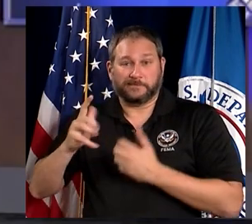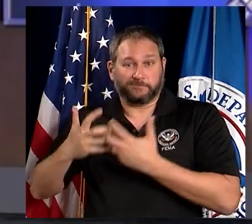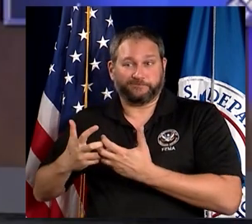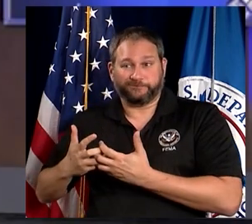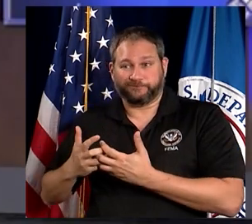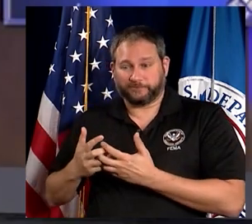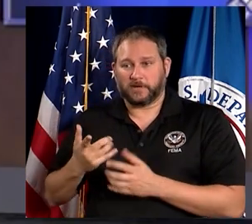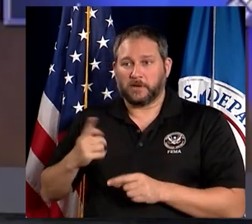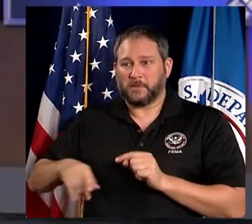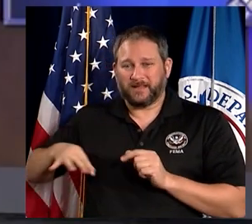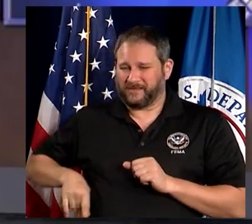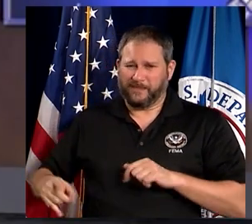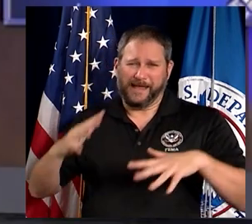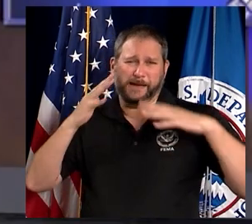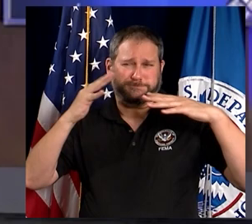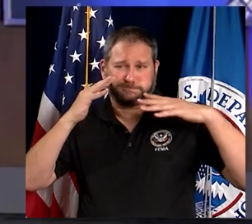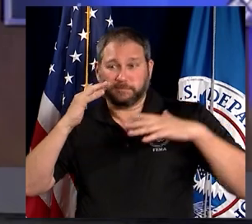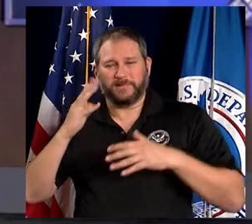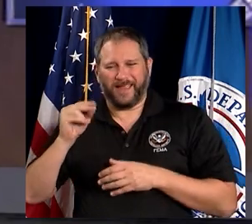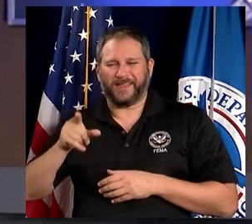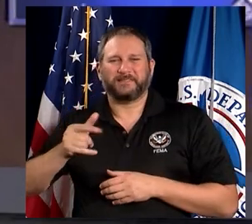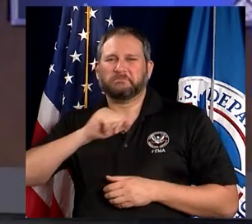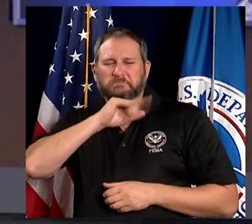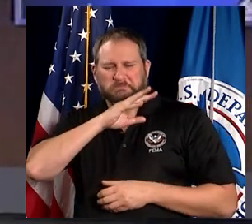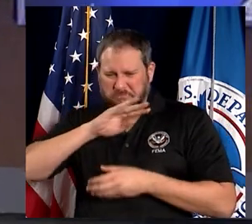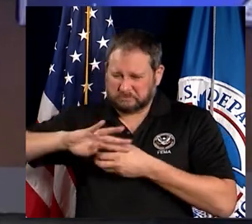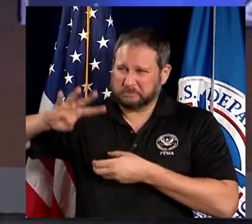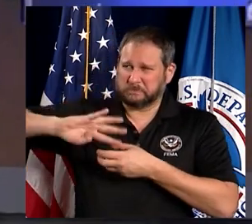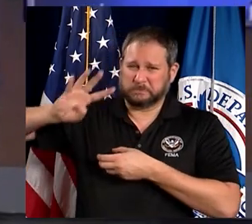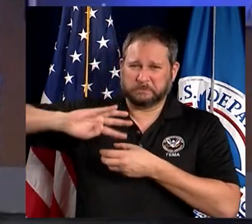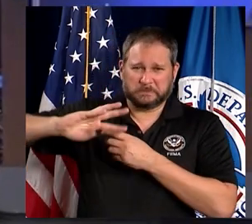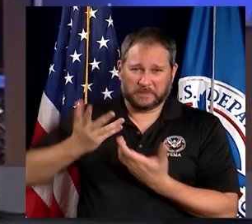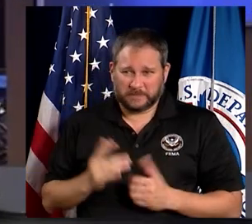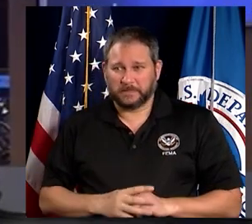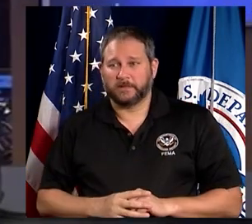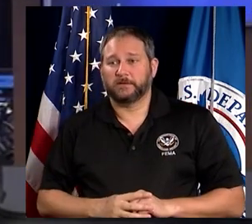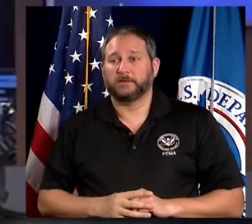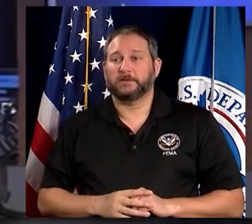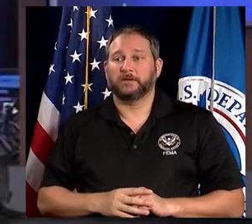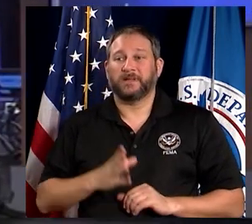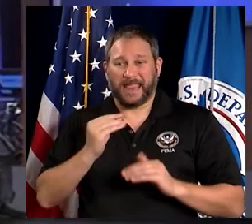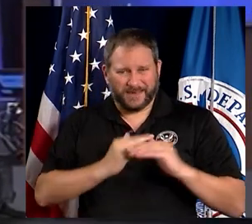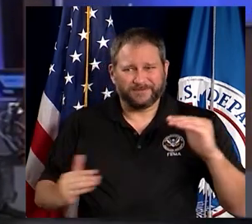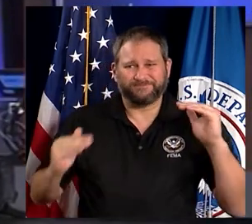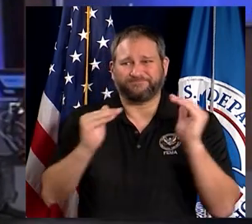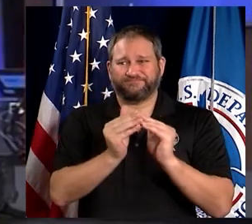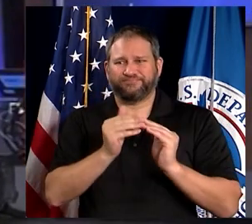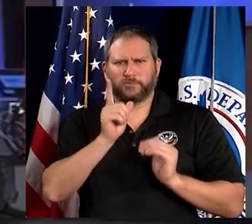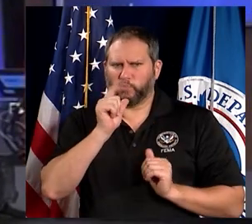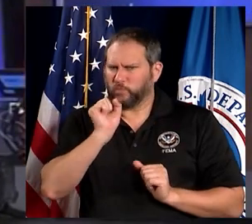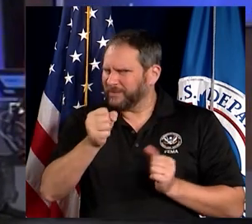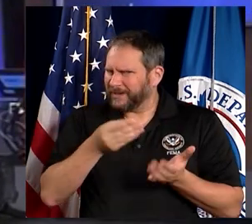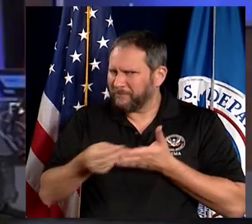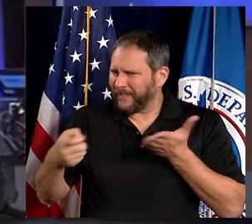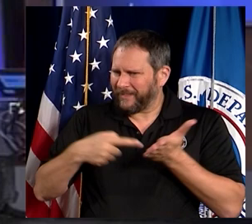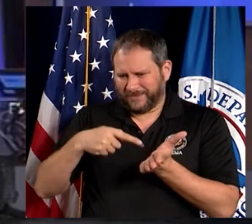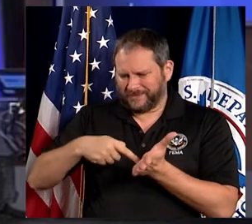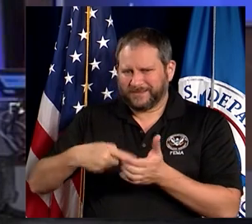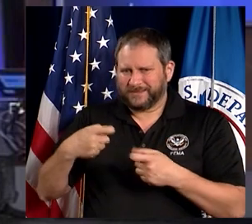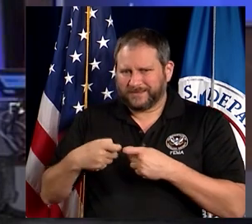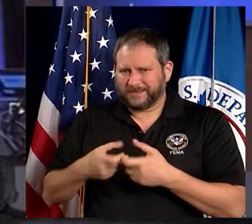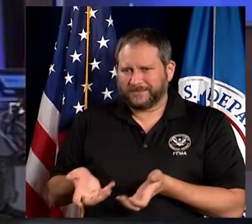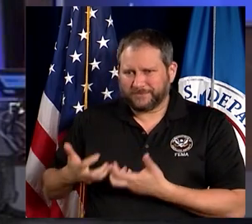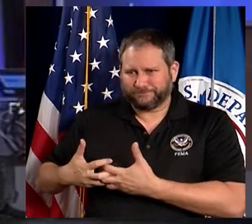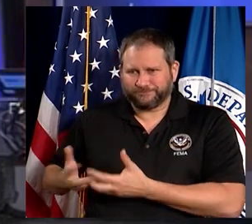and contribute to air pollution. And there are equity concerns about who is able to buy a generator. But after